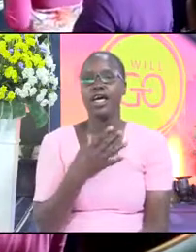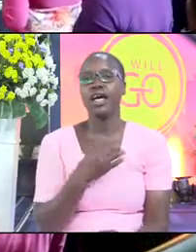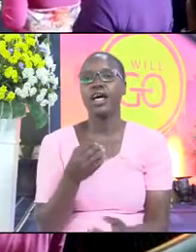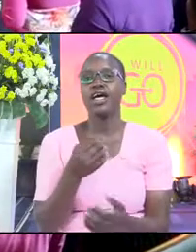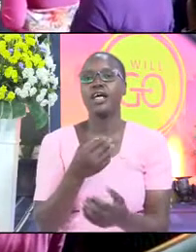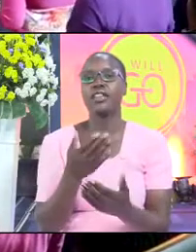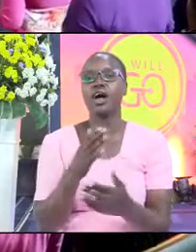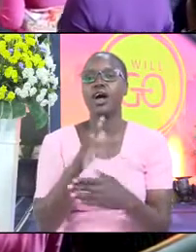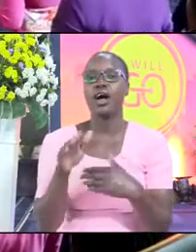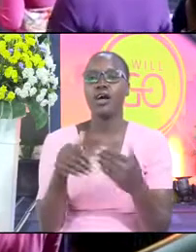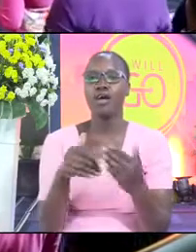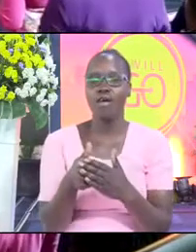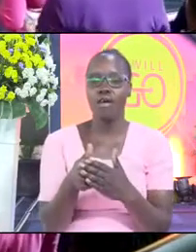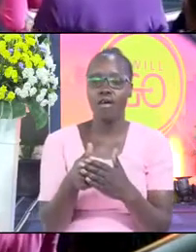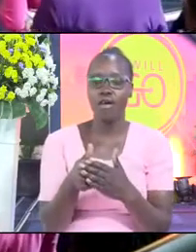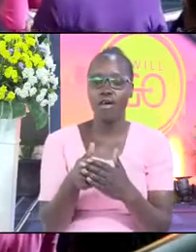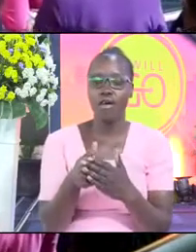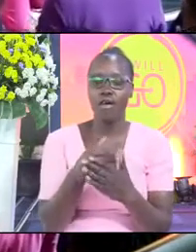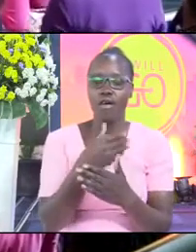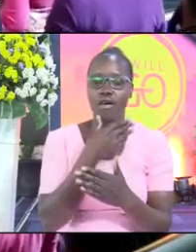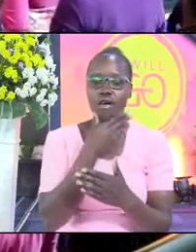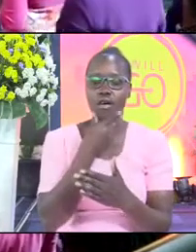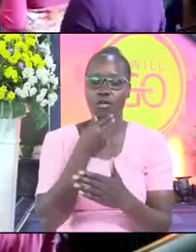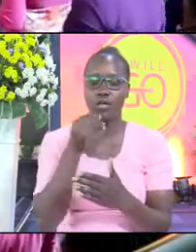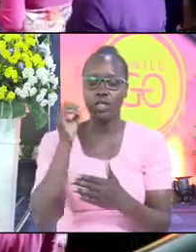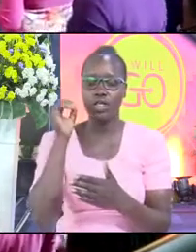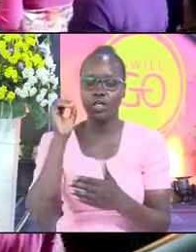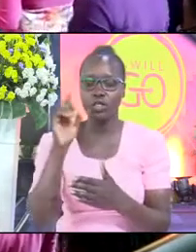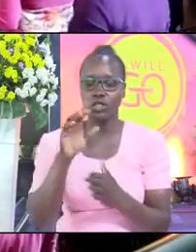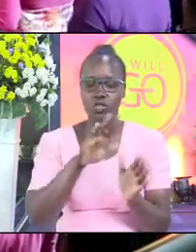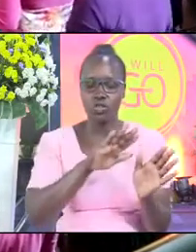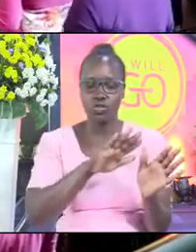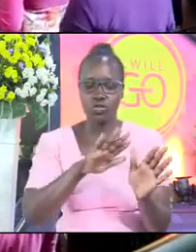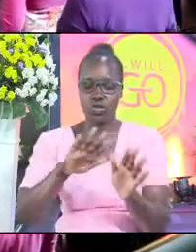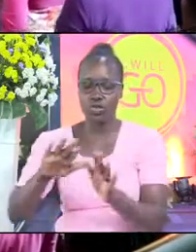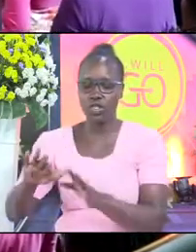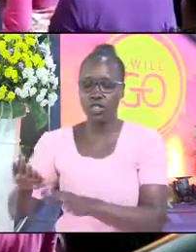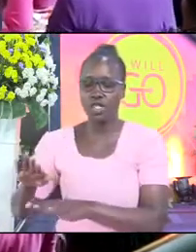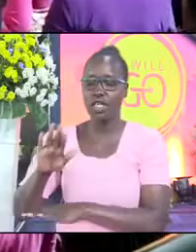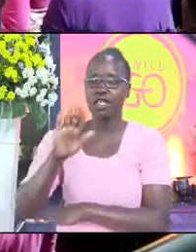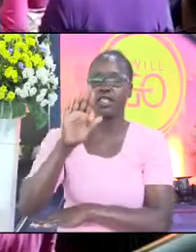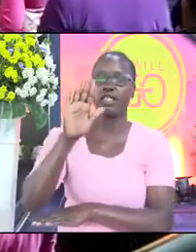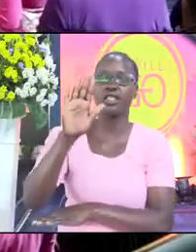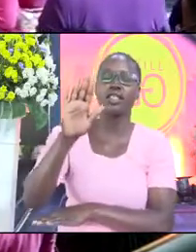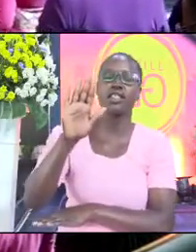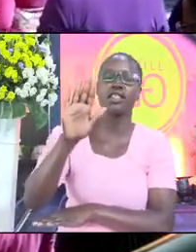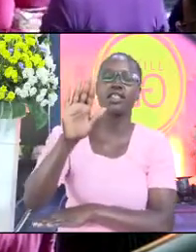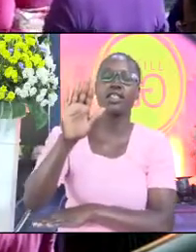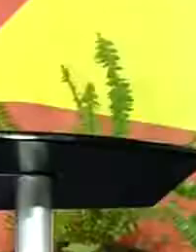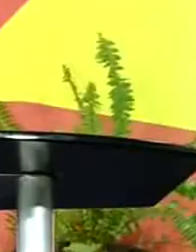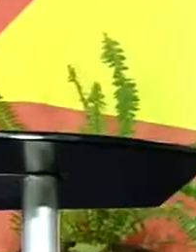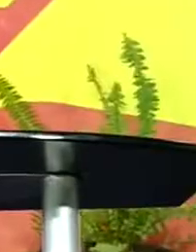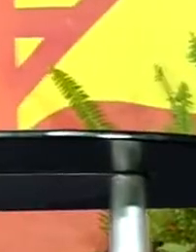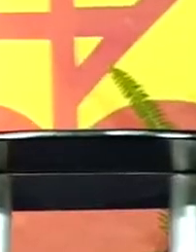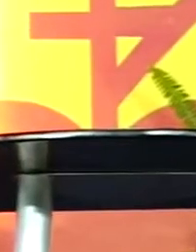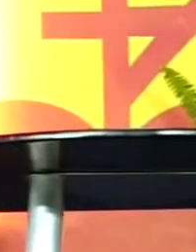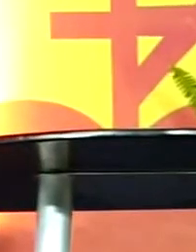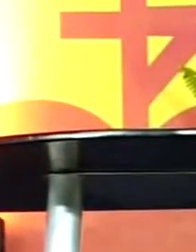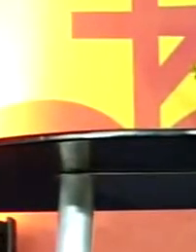woman, come to Jesus today. Be that witness through your